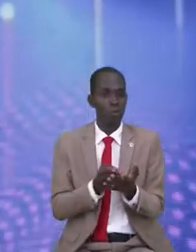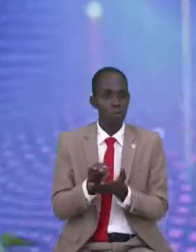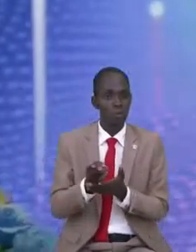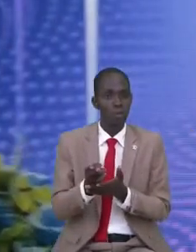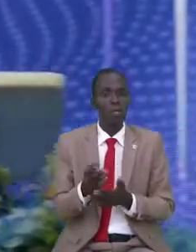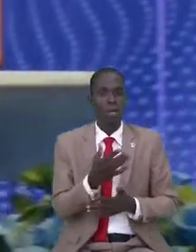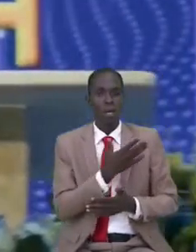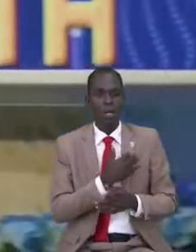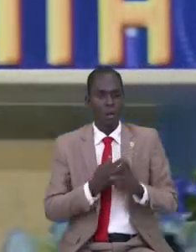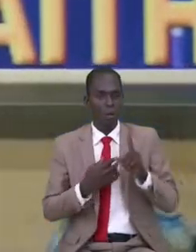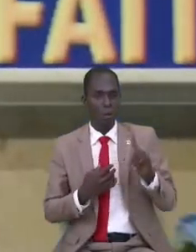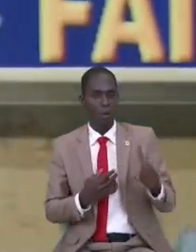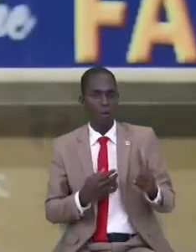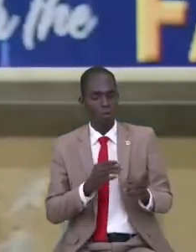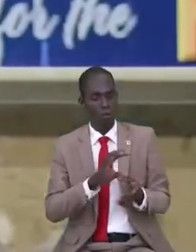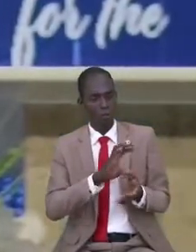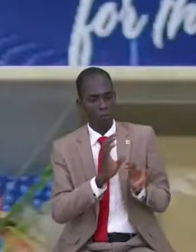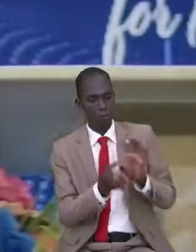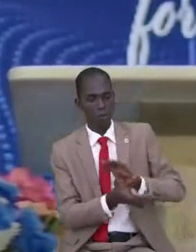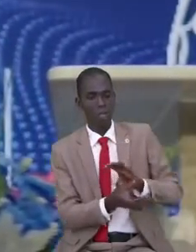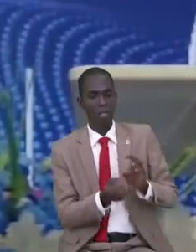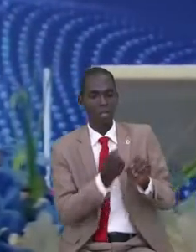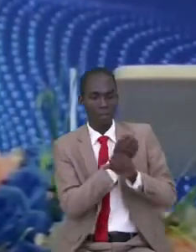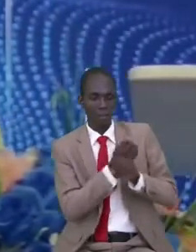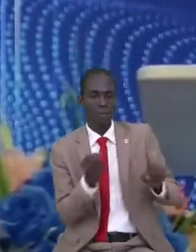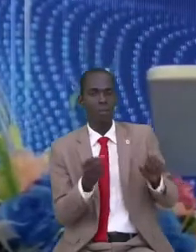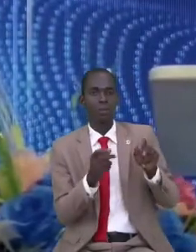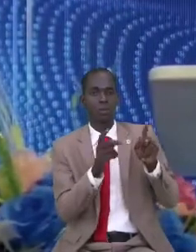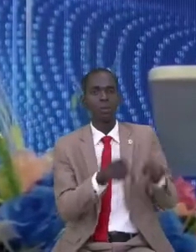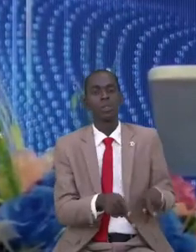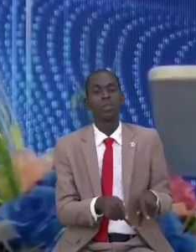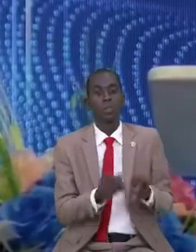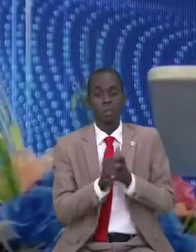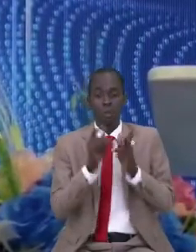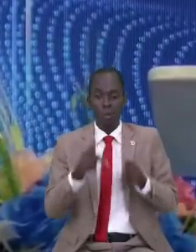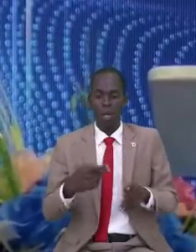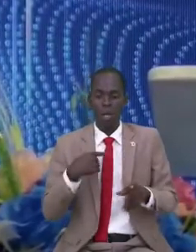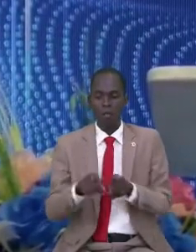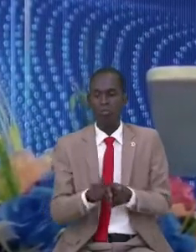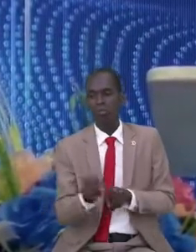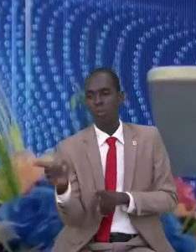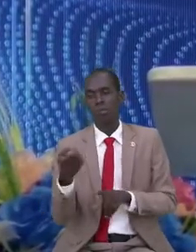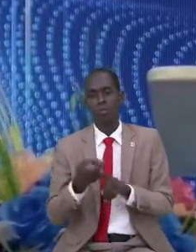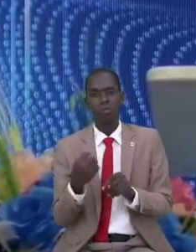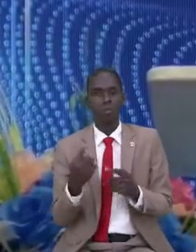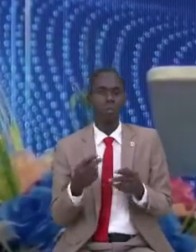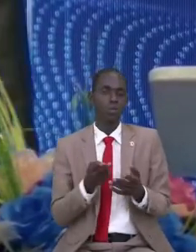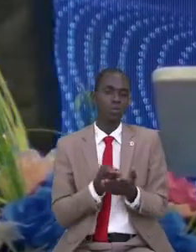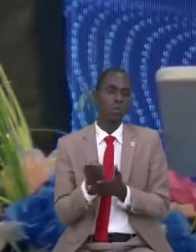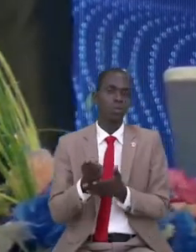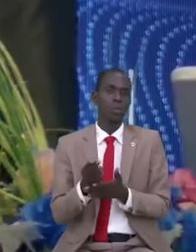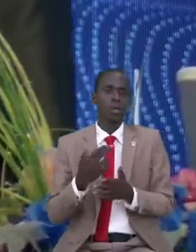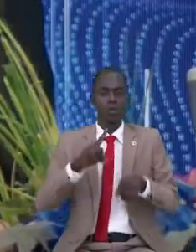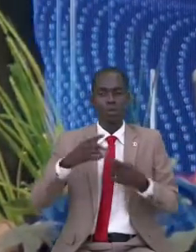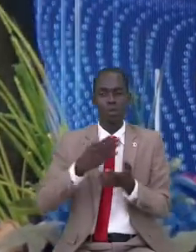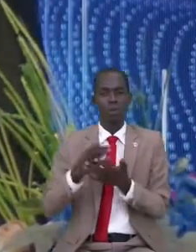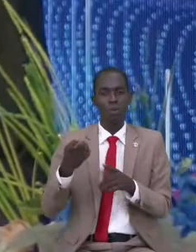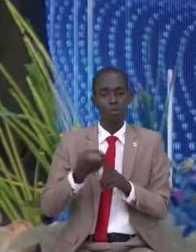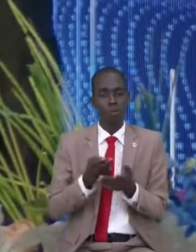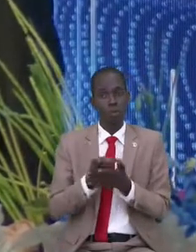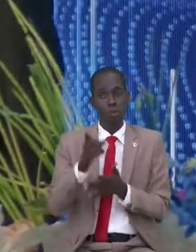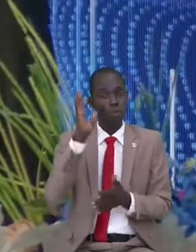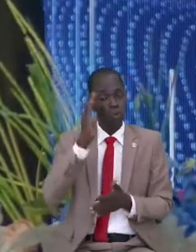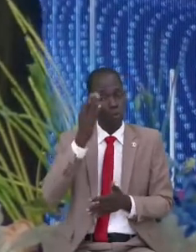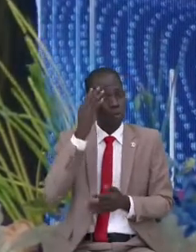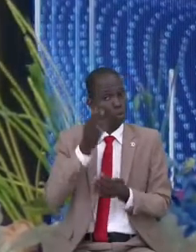one convert him, is urged from the truth, is gone away from the truth, he shall know the truth,